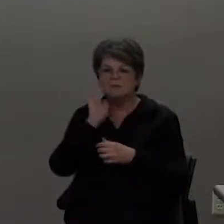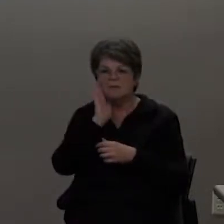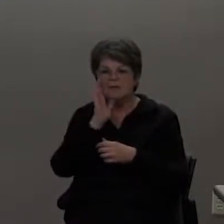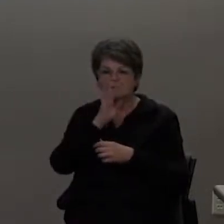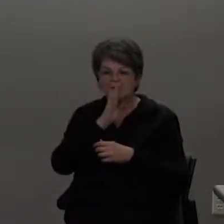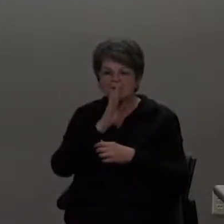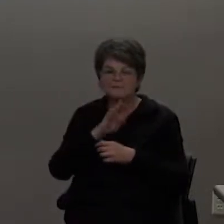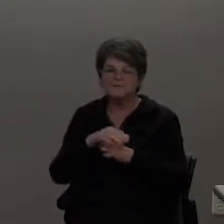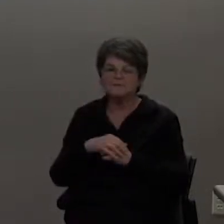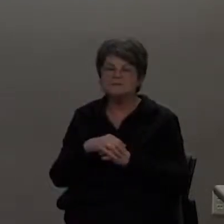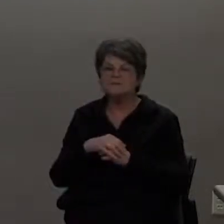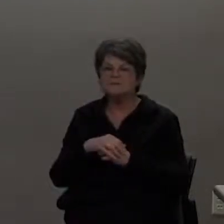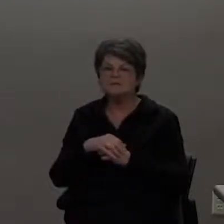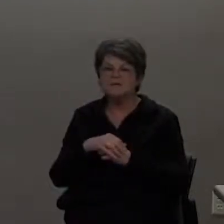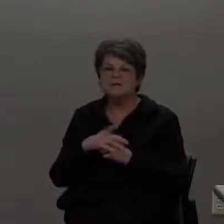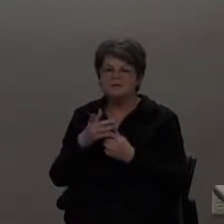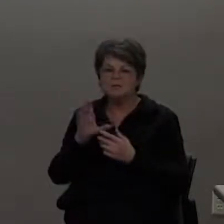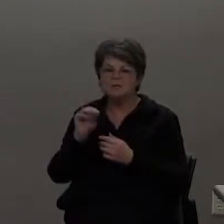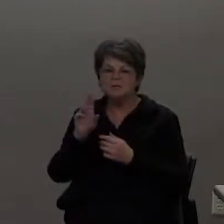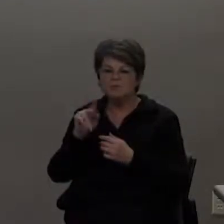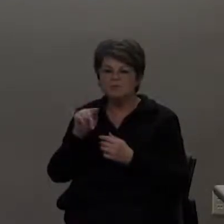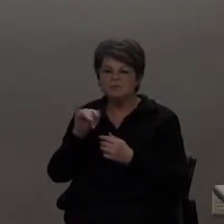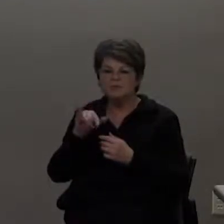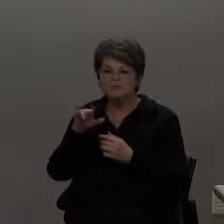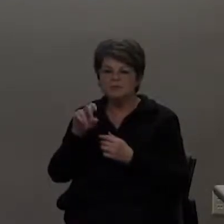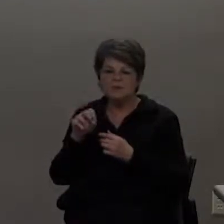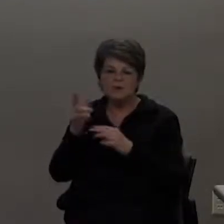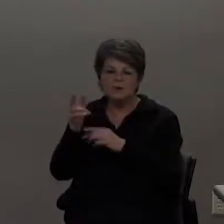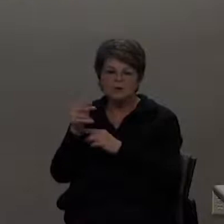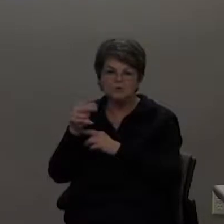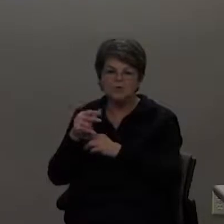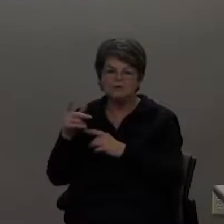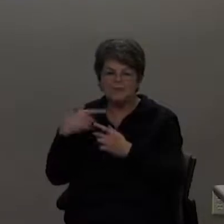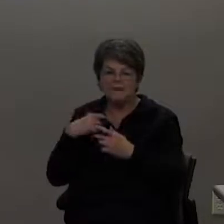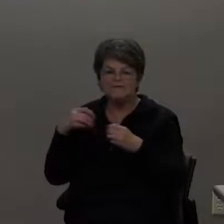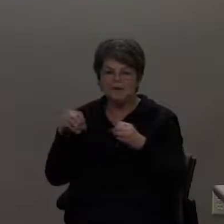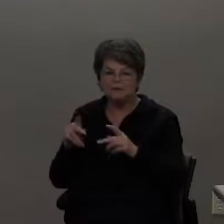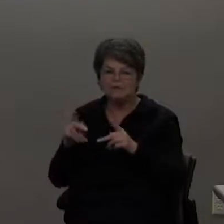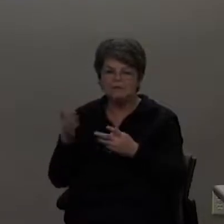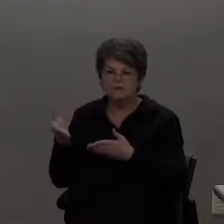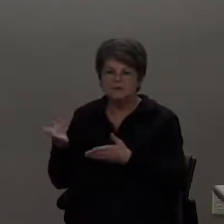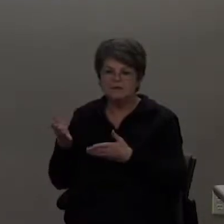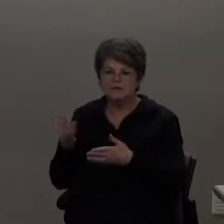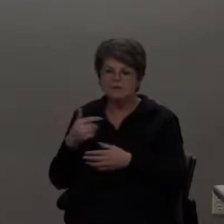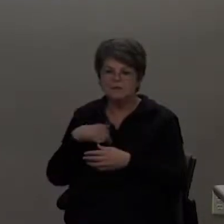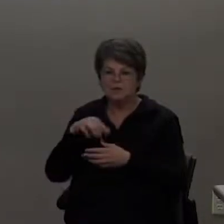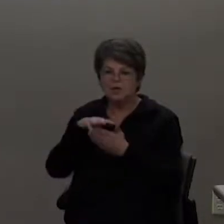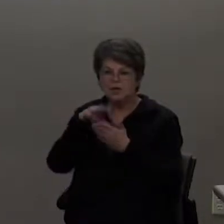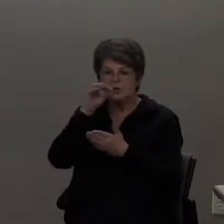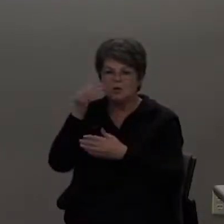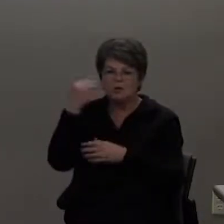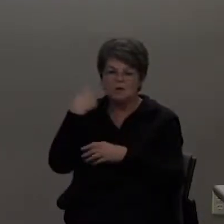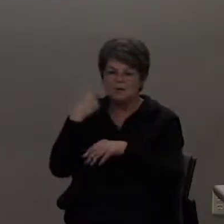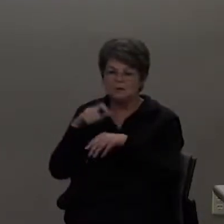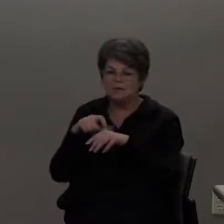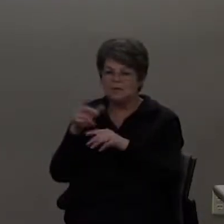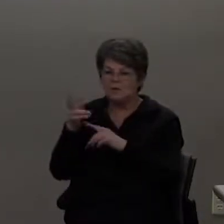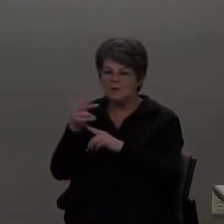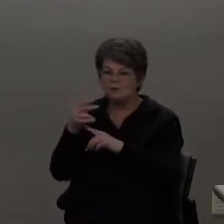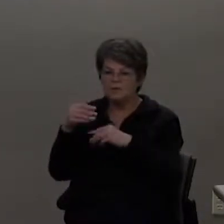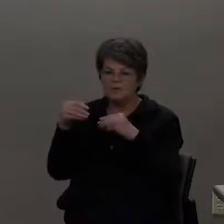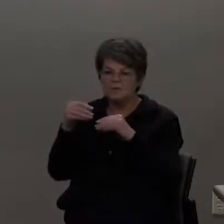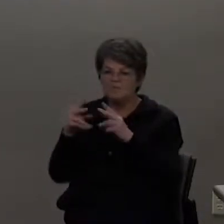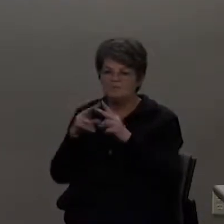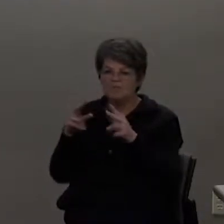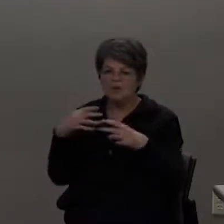breakfasts, boutique hotels in the downtowns are opportunities there. I think we learned last time our hotel market